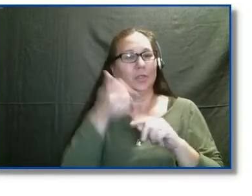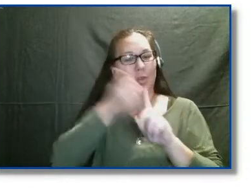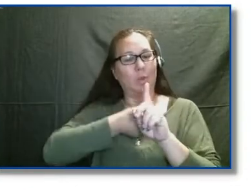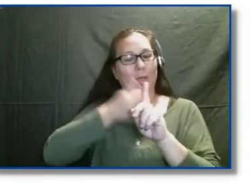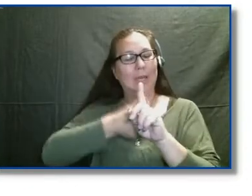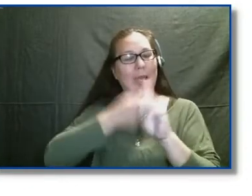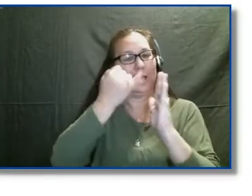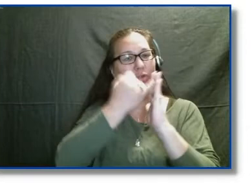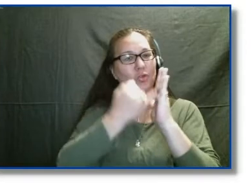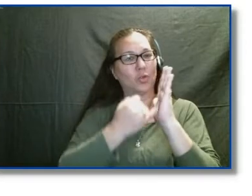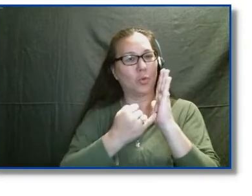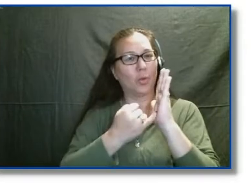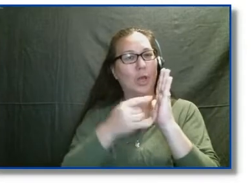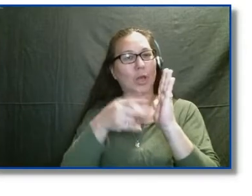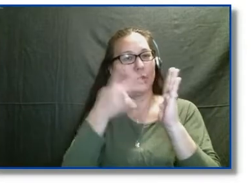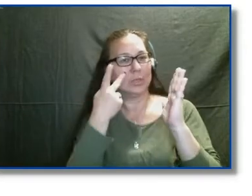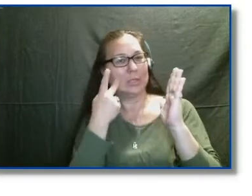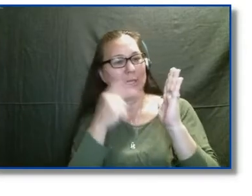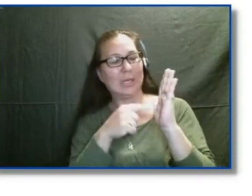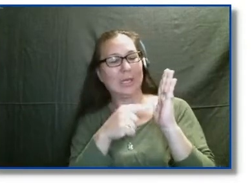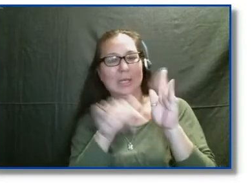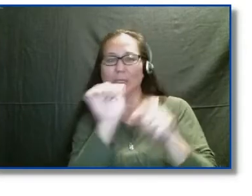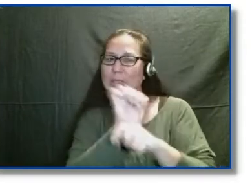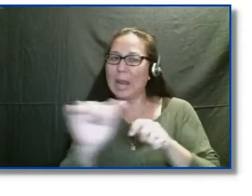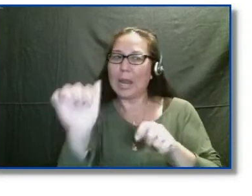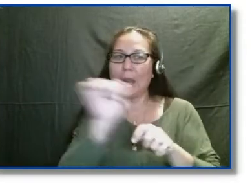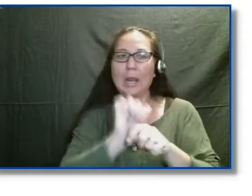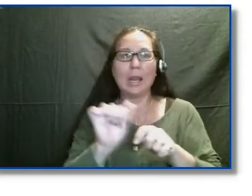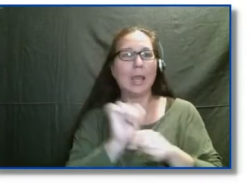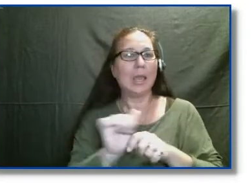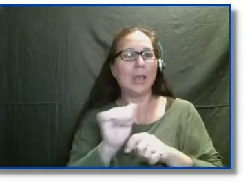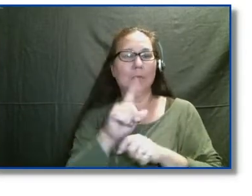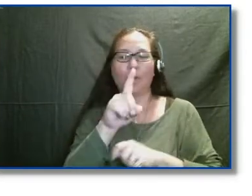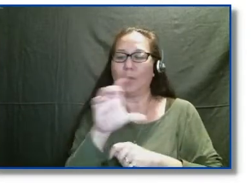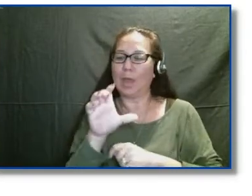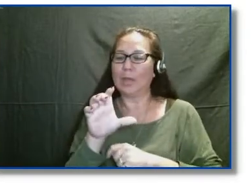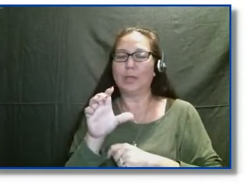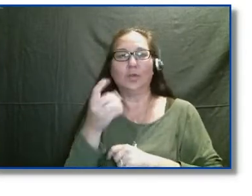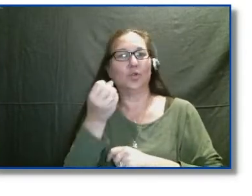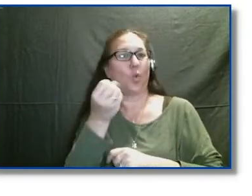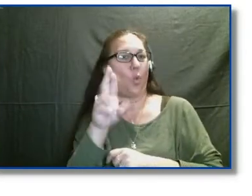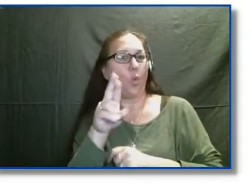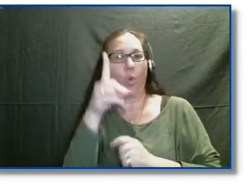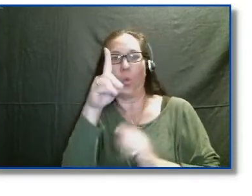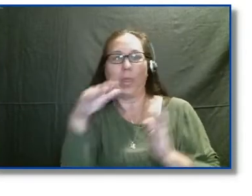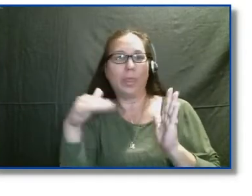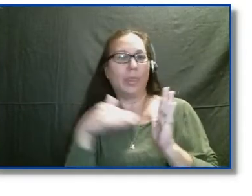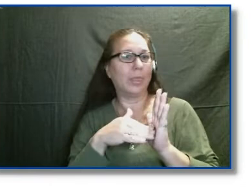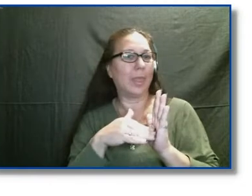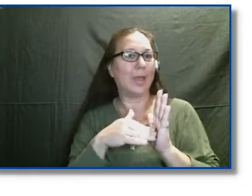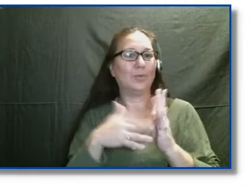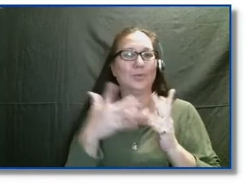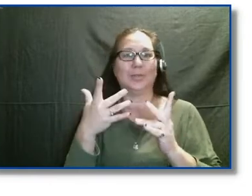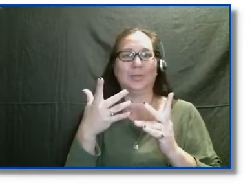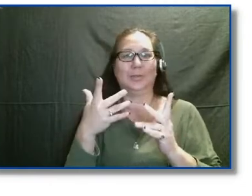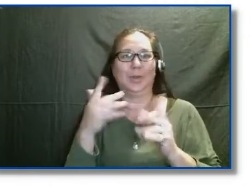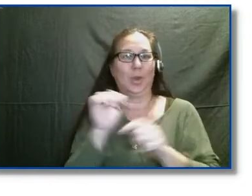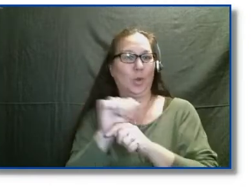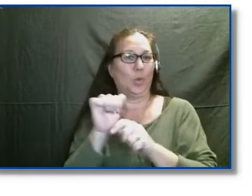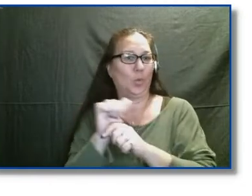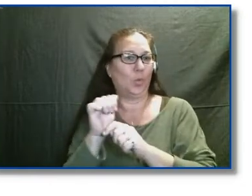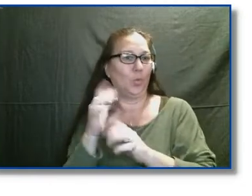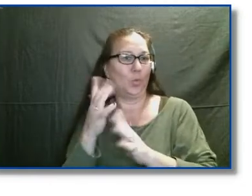an amalgamation of labor of hundreds or thousands of workers. Each line is drawn in a